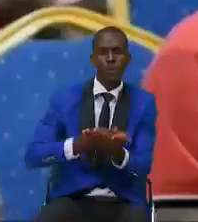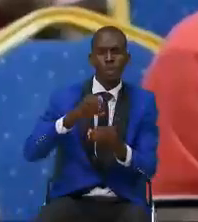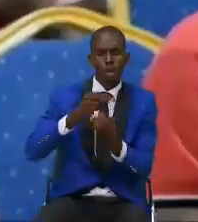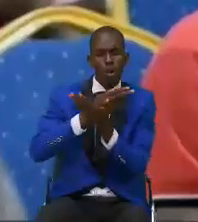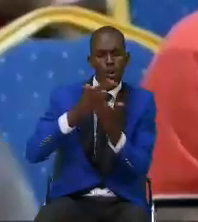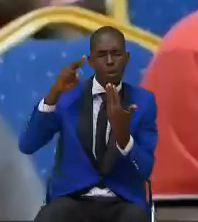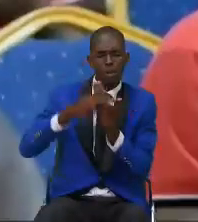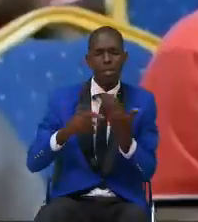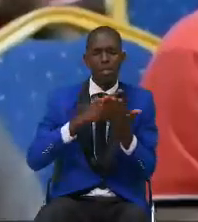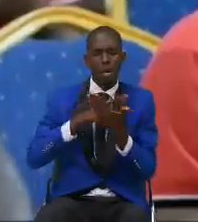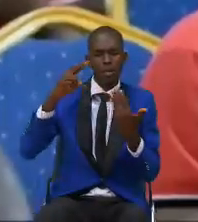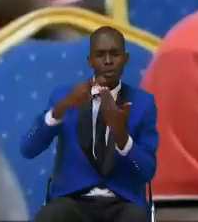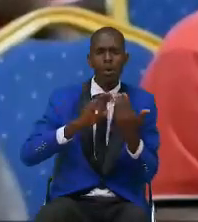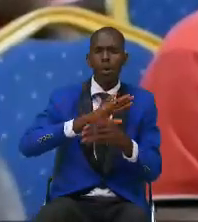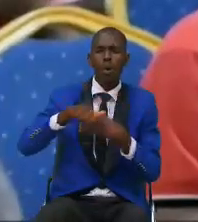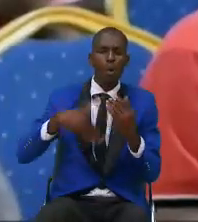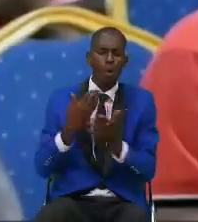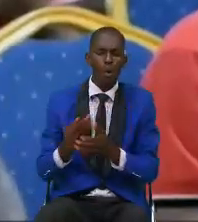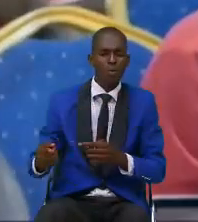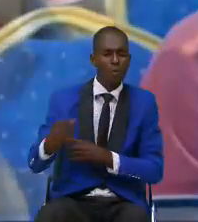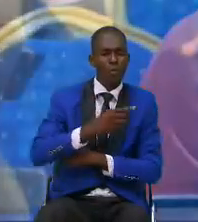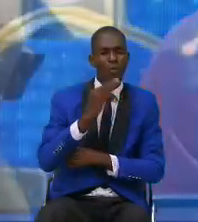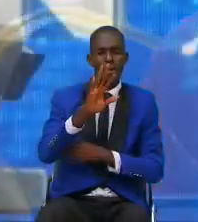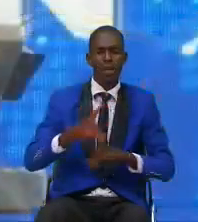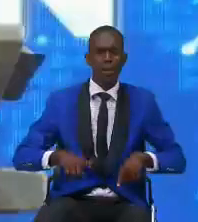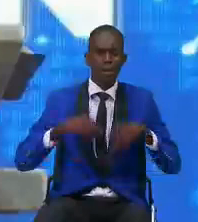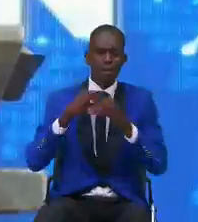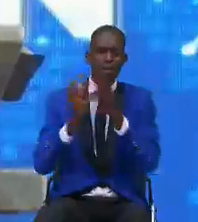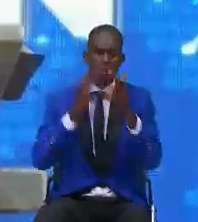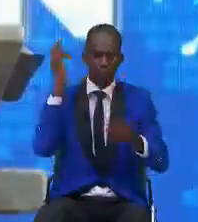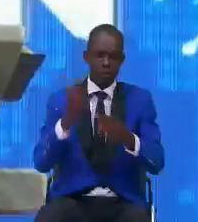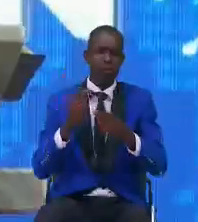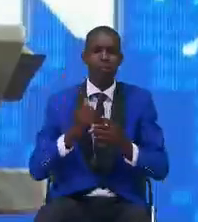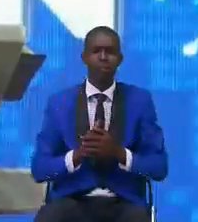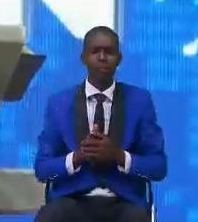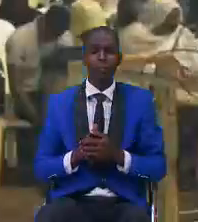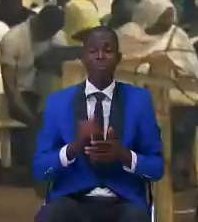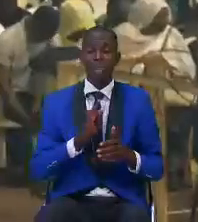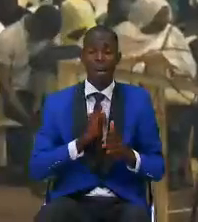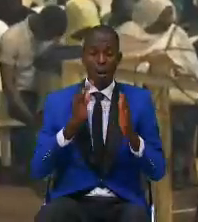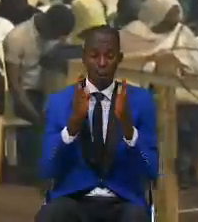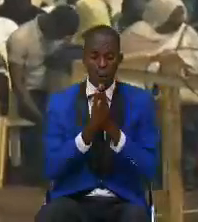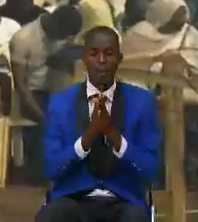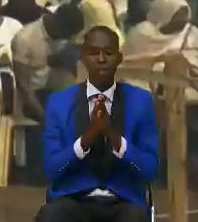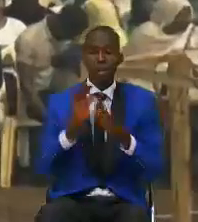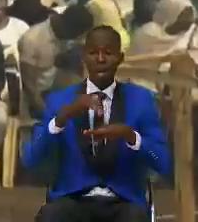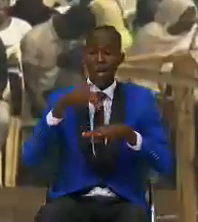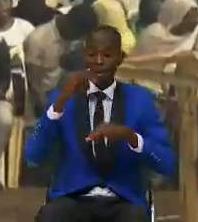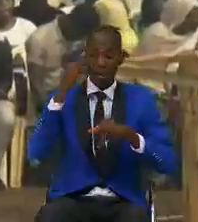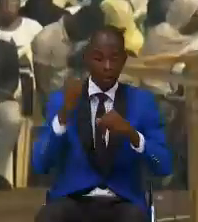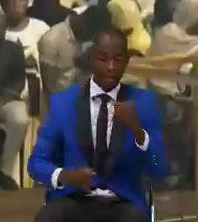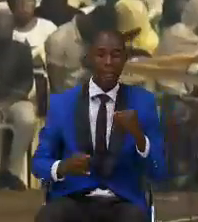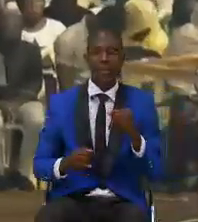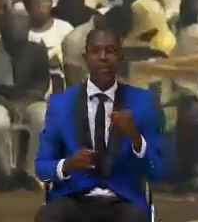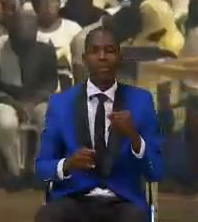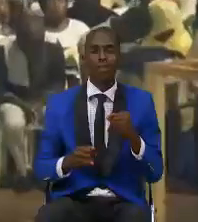the gospel in holiness and righteousness all the days of their lives in Jesus' name. And I